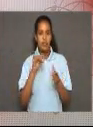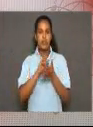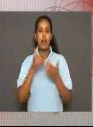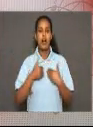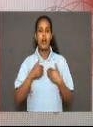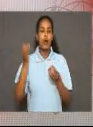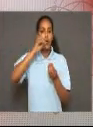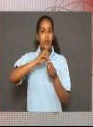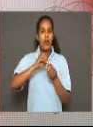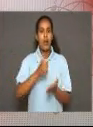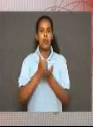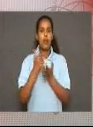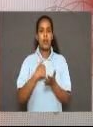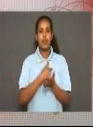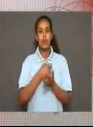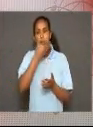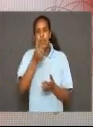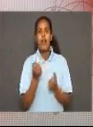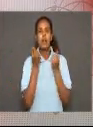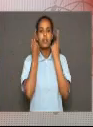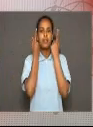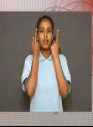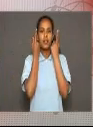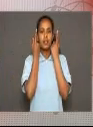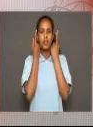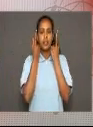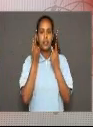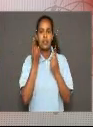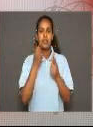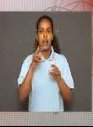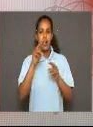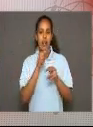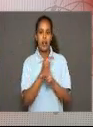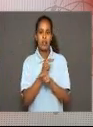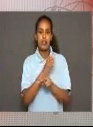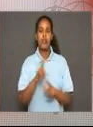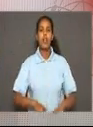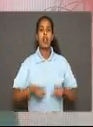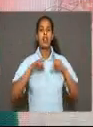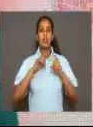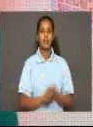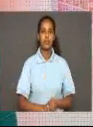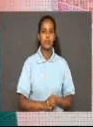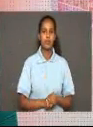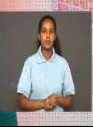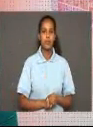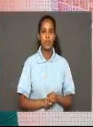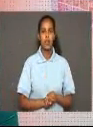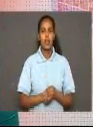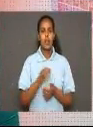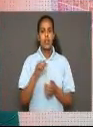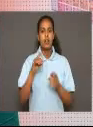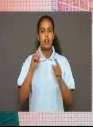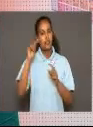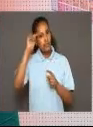has also helped us better understand the nature of life. The